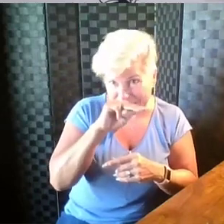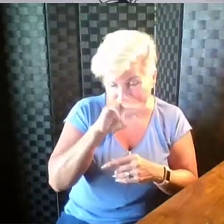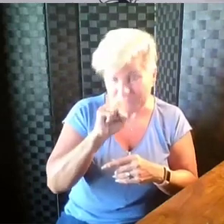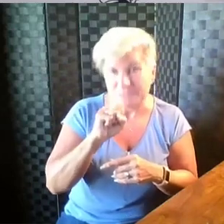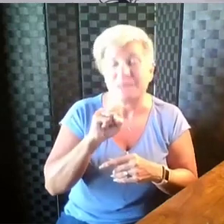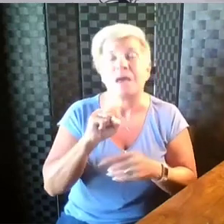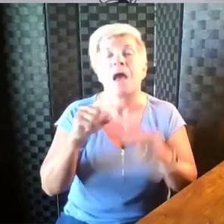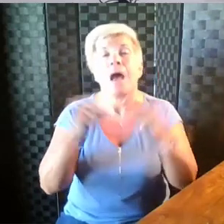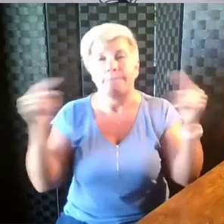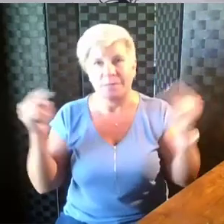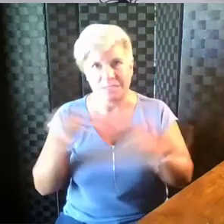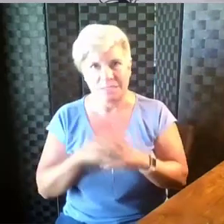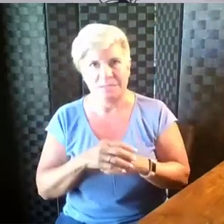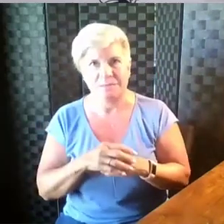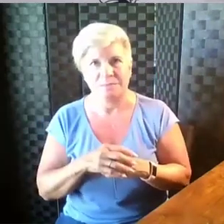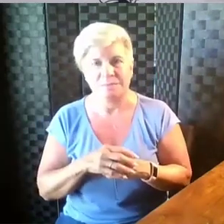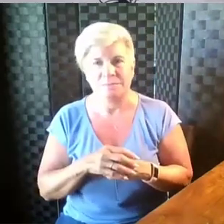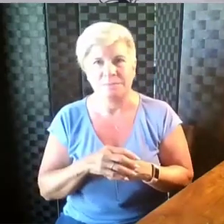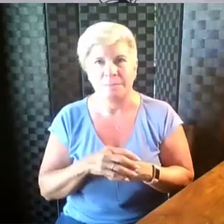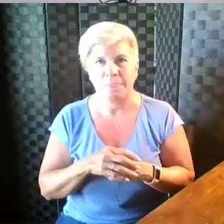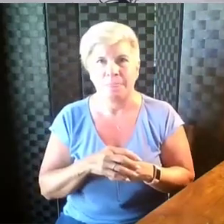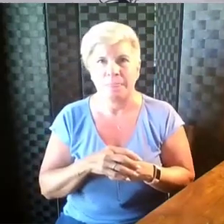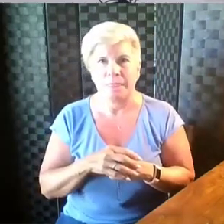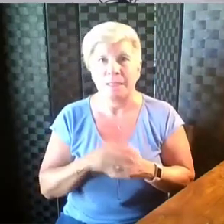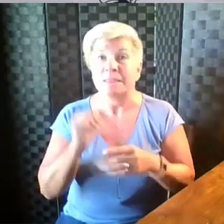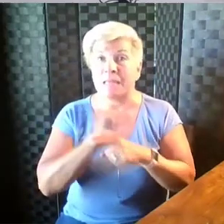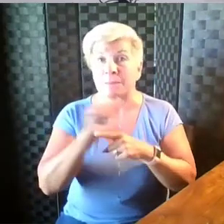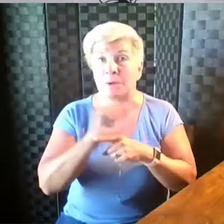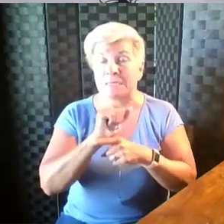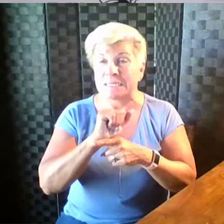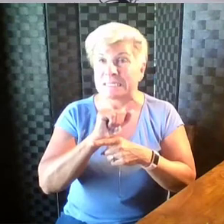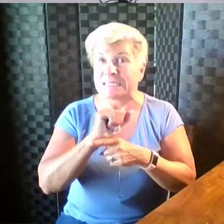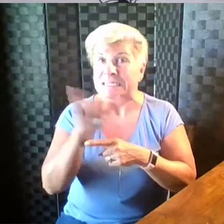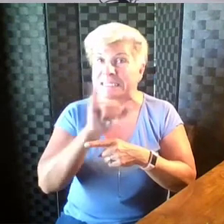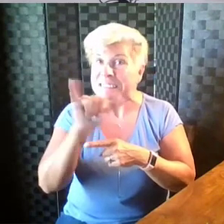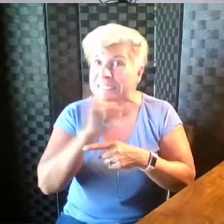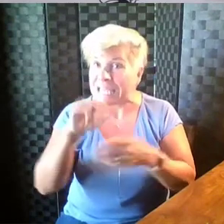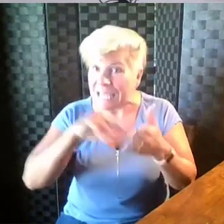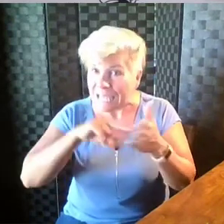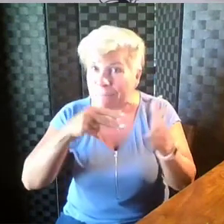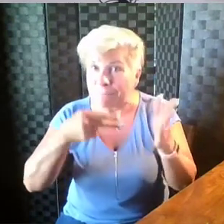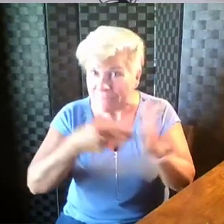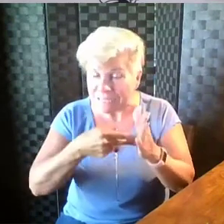So let's practice. Synonyms are words that have the same meaning.